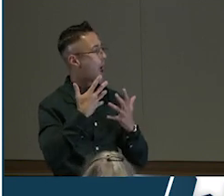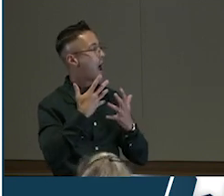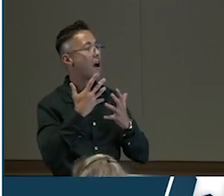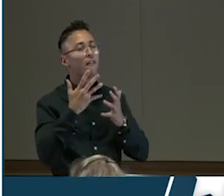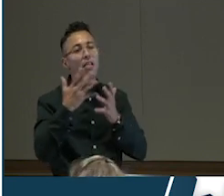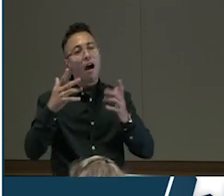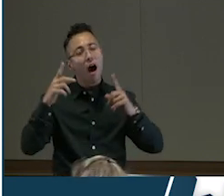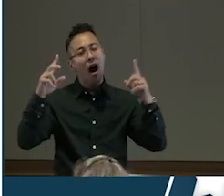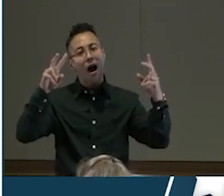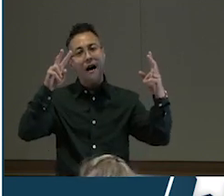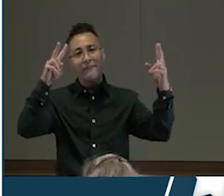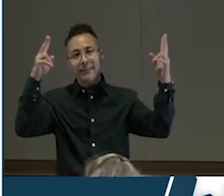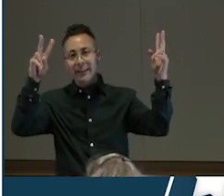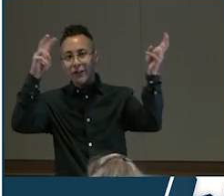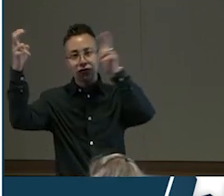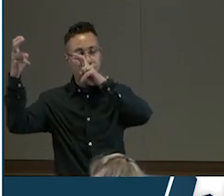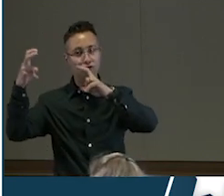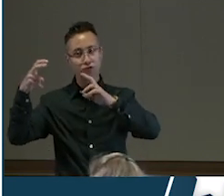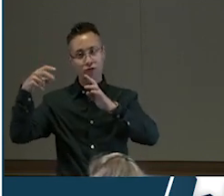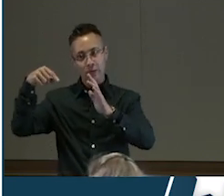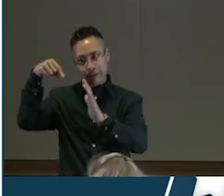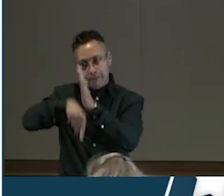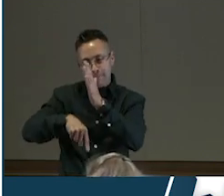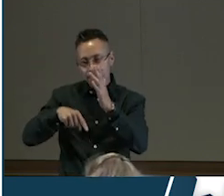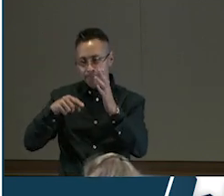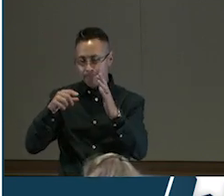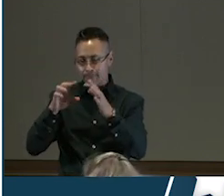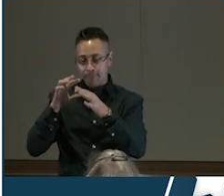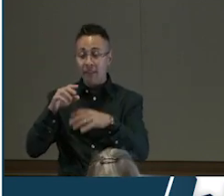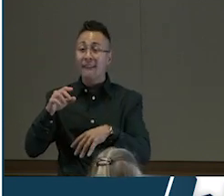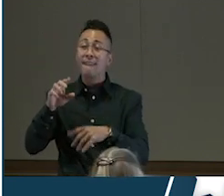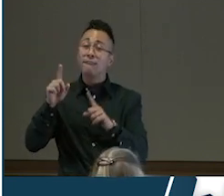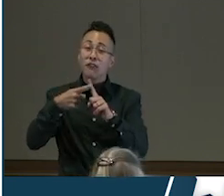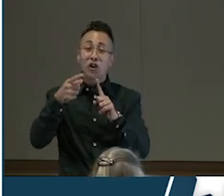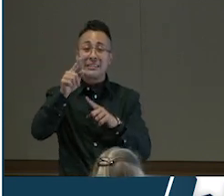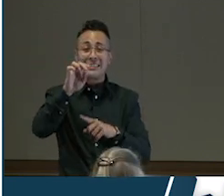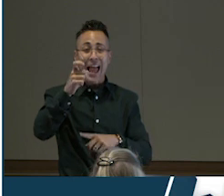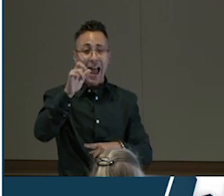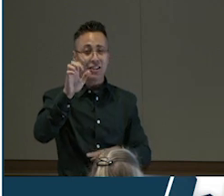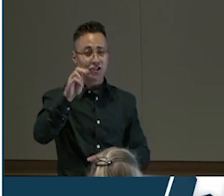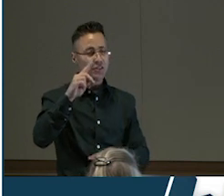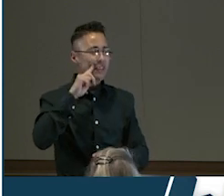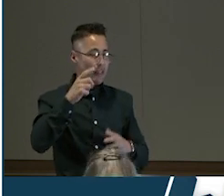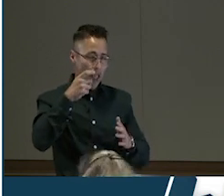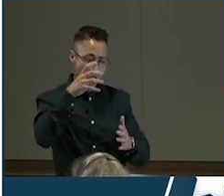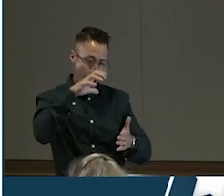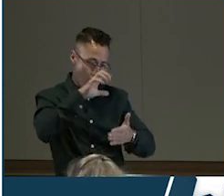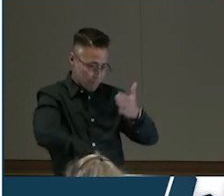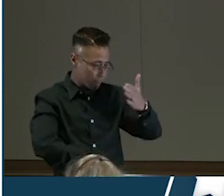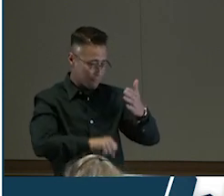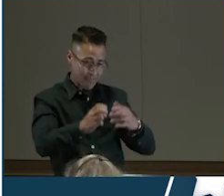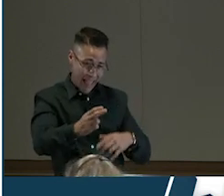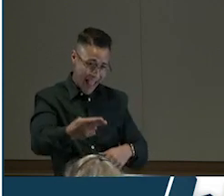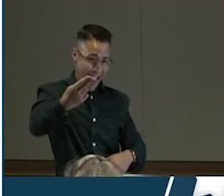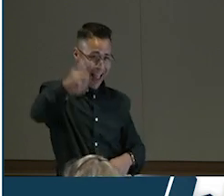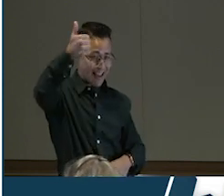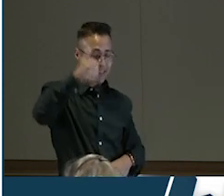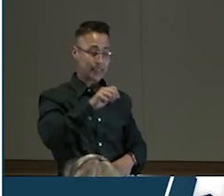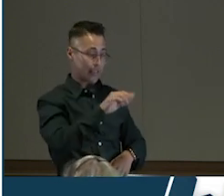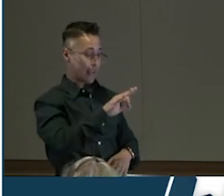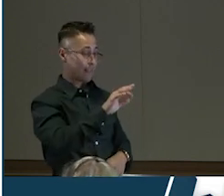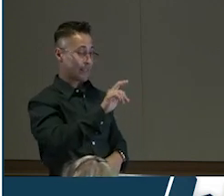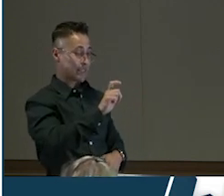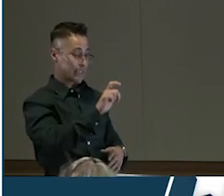around. First, taxation. They are taxed at the highest rate of the day. So if taxes go up to 50%